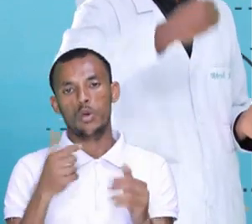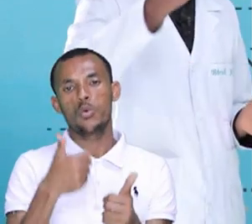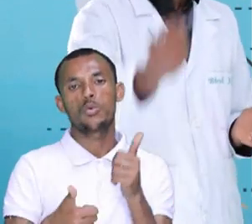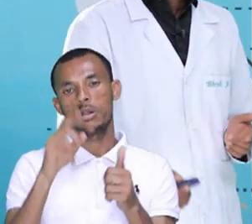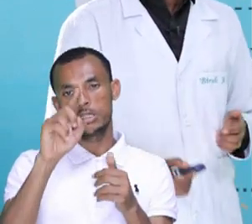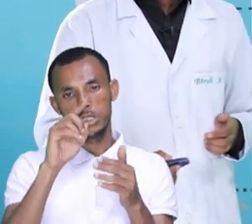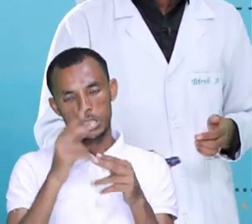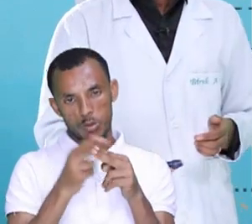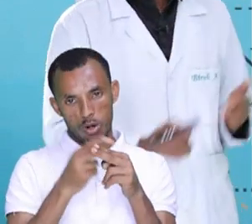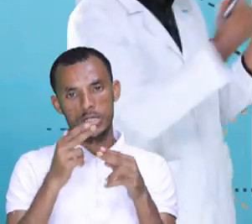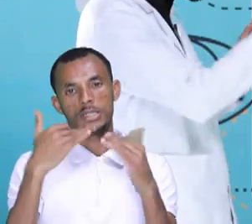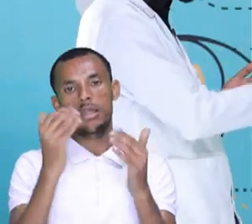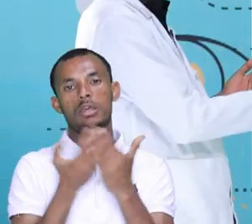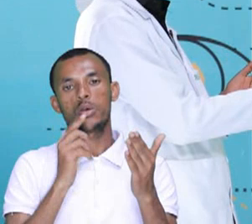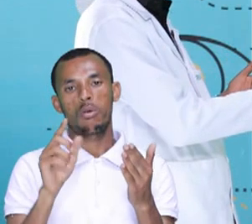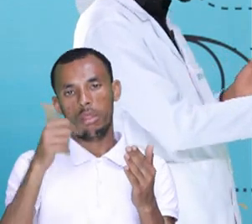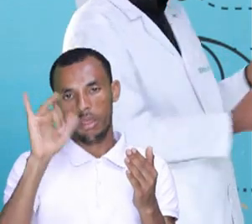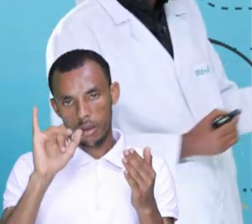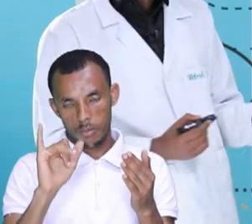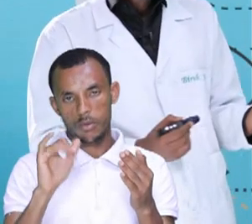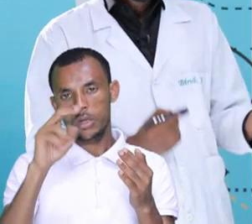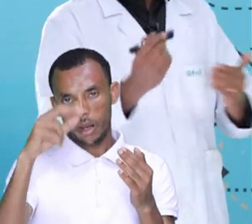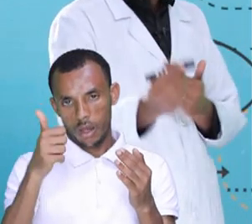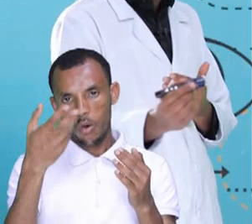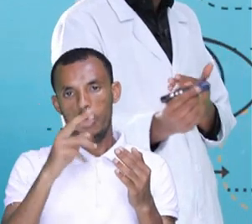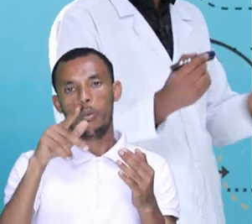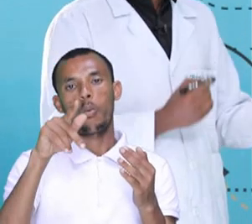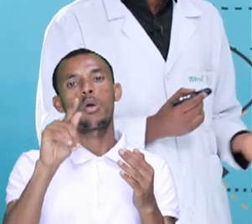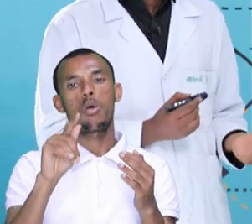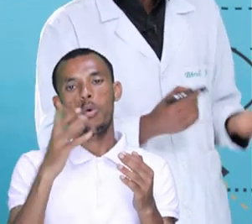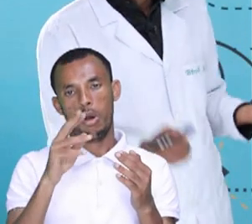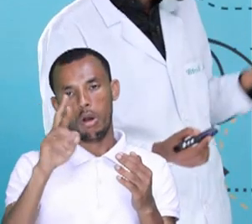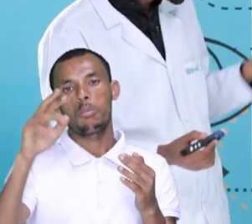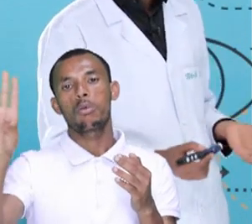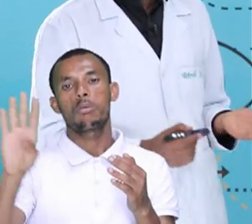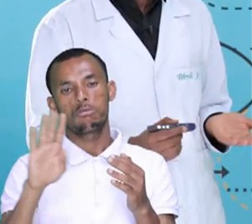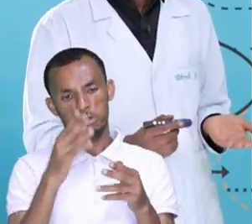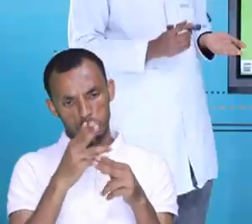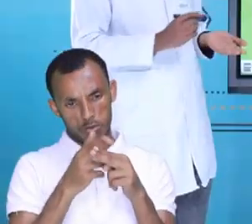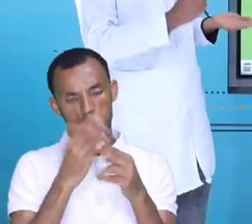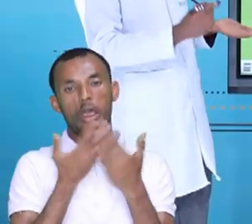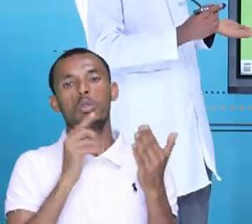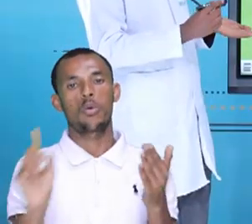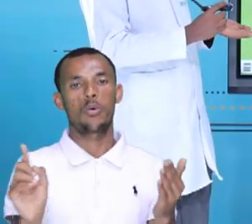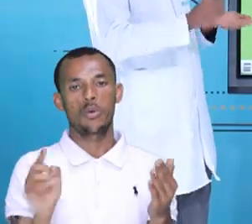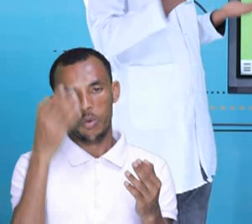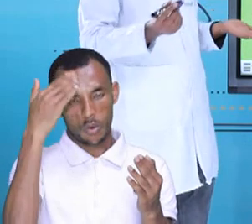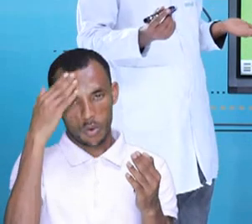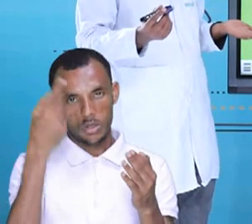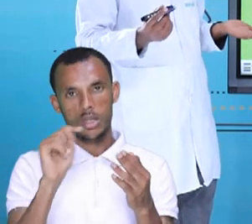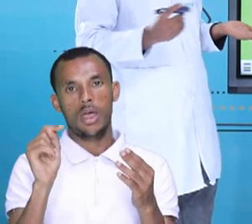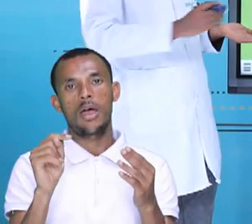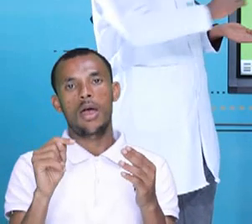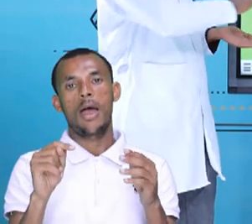the smaller the size? Is it lithium, sodium, potassium, or rubidium? Which one is the smaller the size? You know the